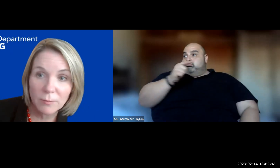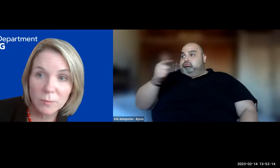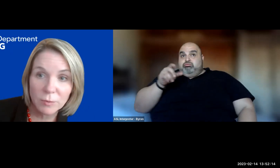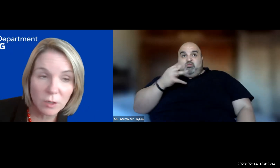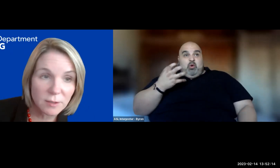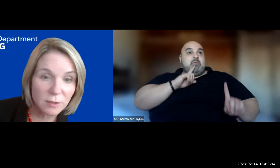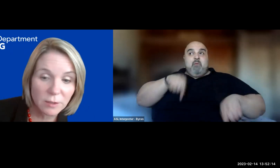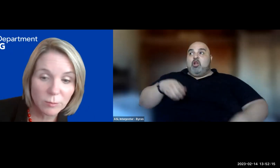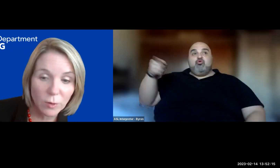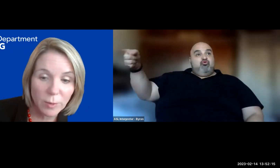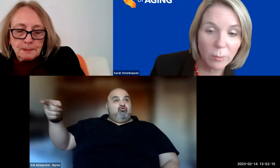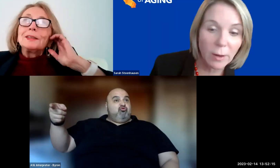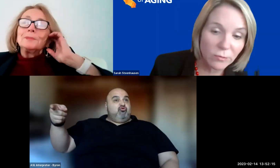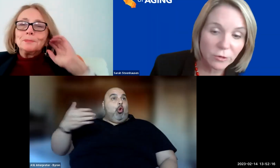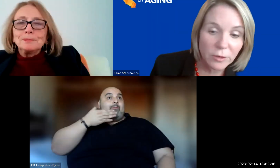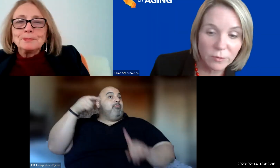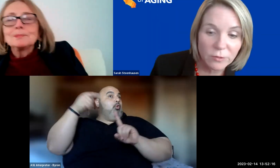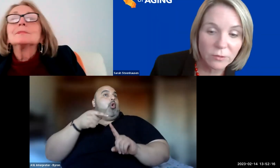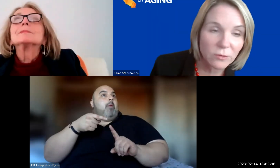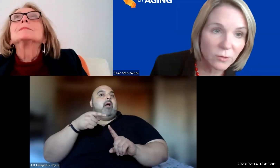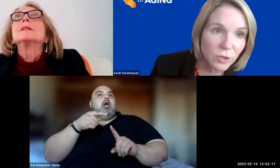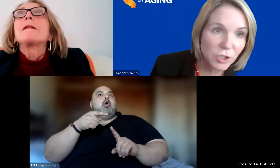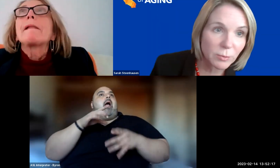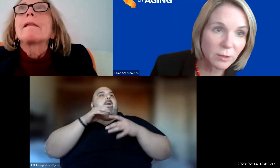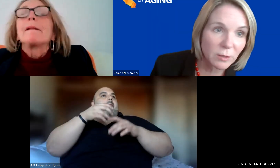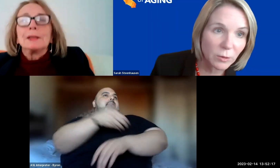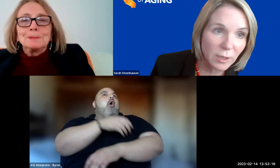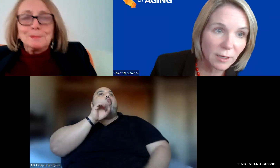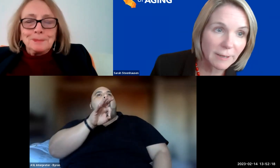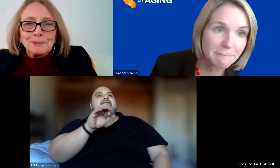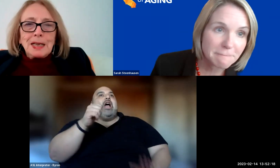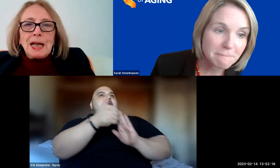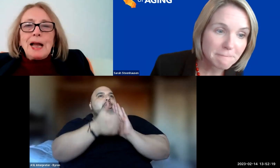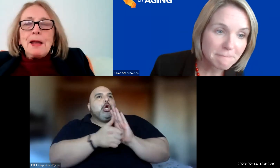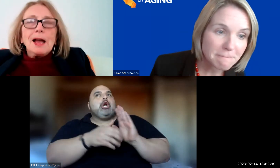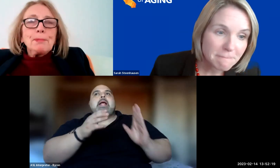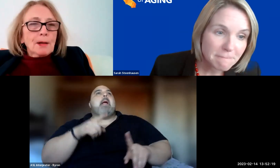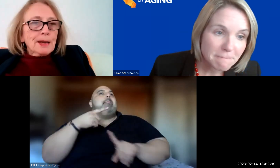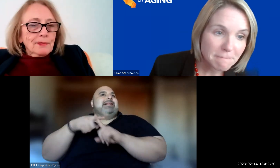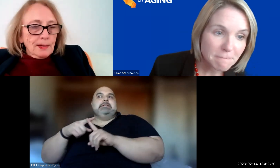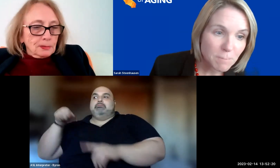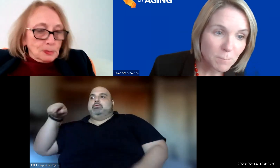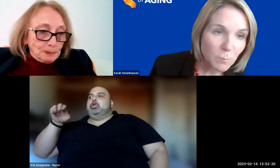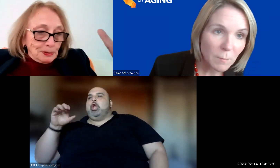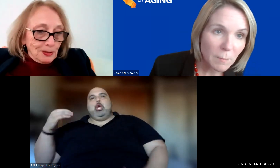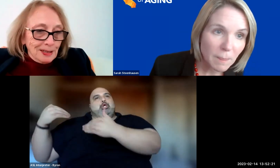to Blanca's excellent point about power of attorney versus conservatorship and communicating it.